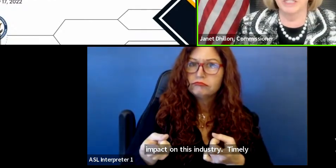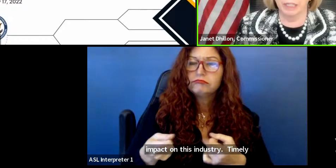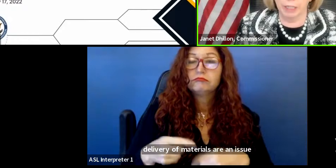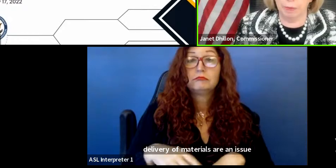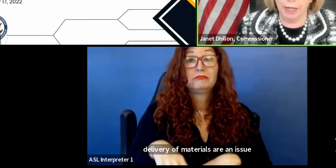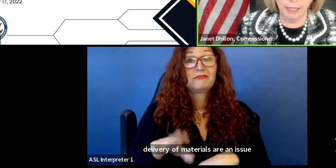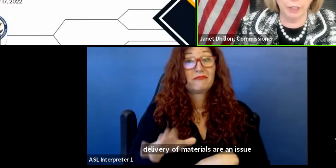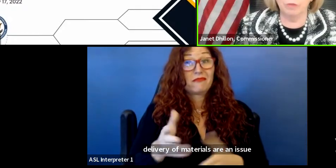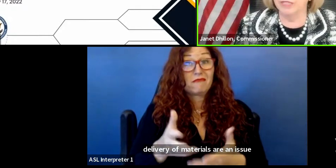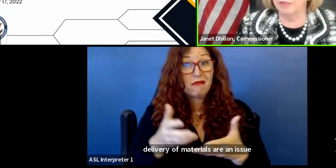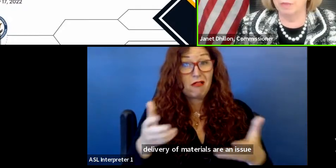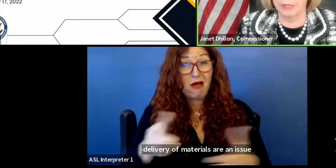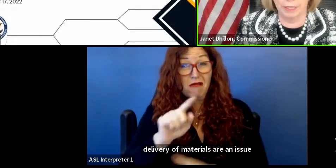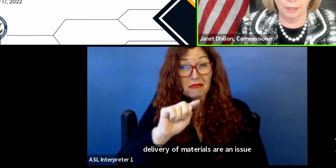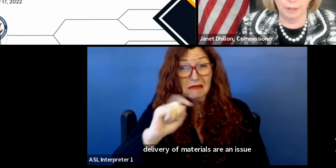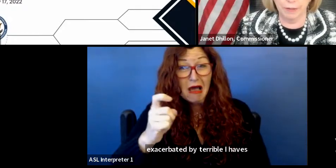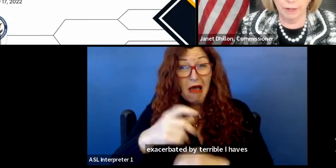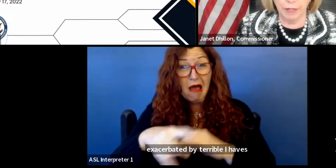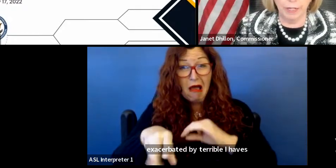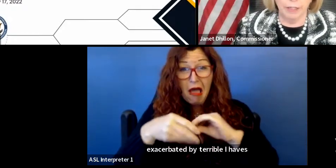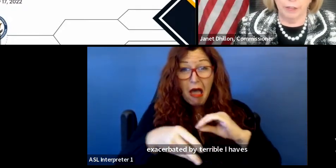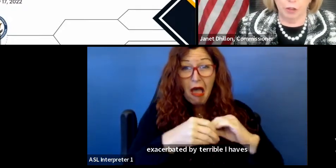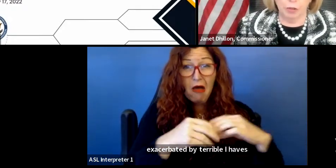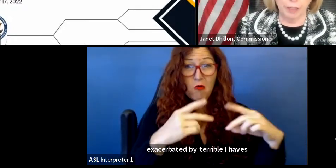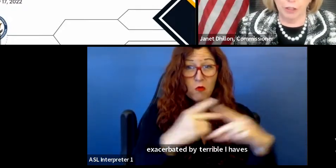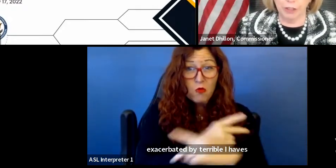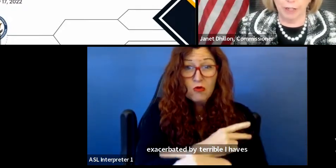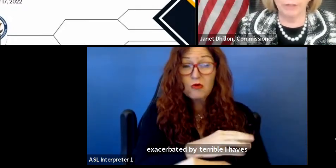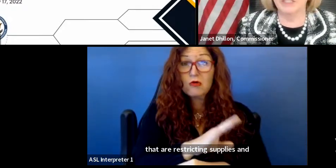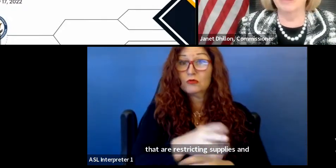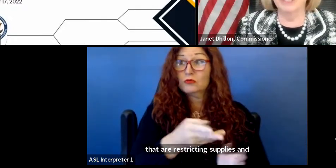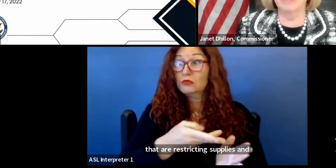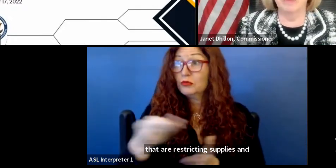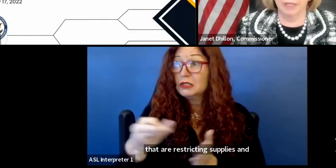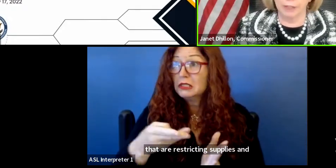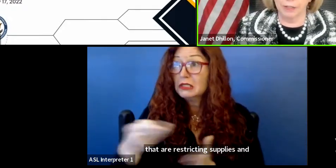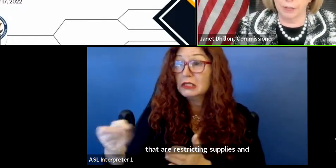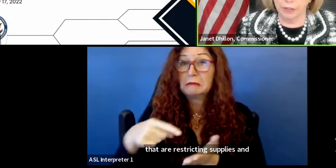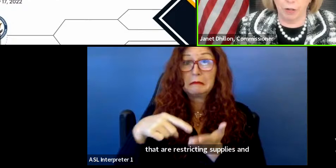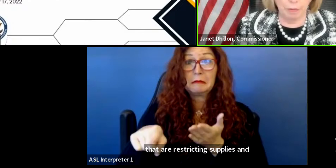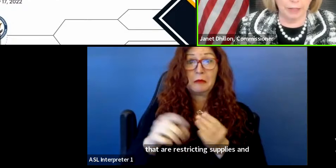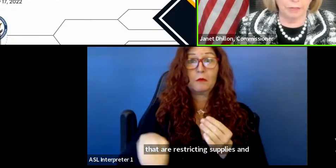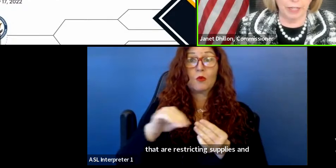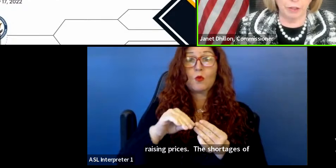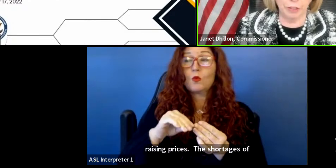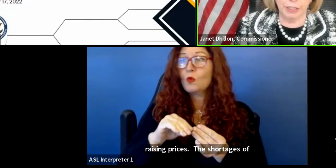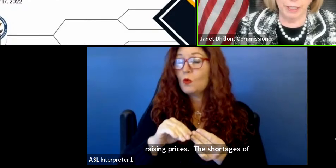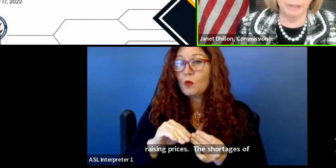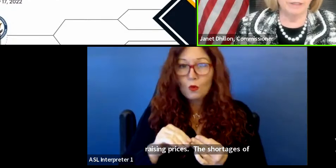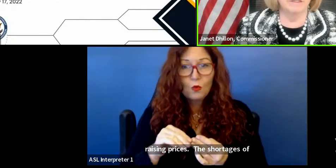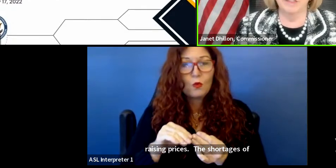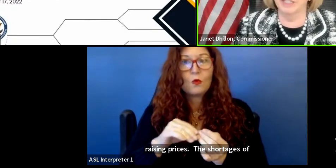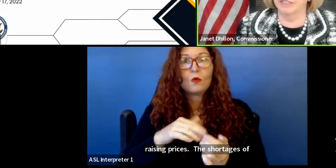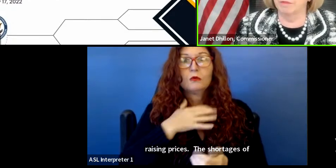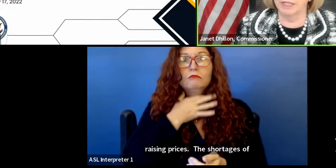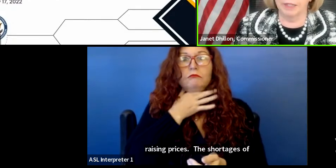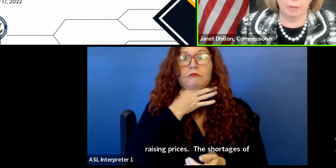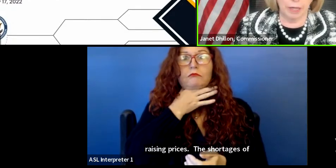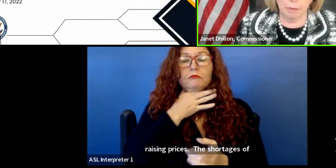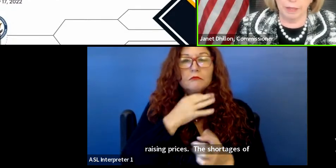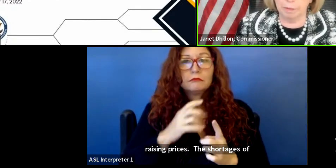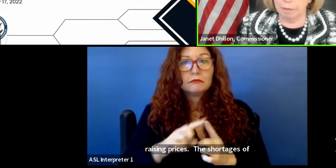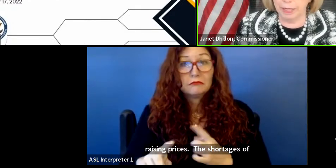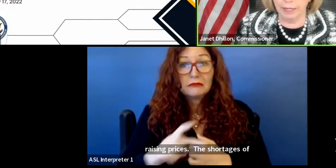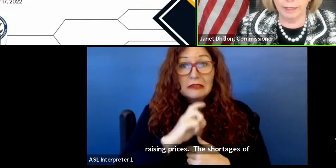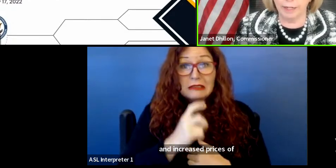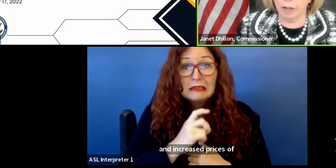restricting supplies and raising prices the shortages of an increased prices on manufactured steel steel and plastic